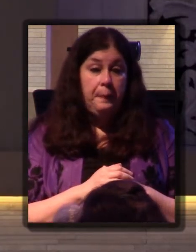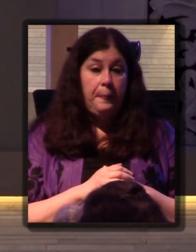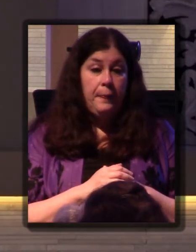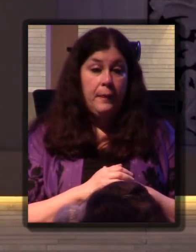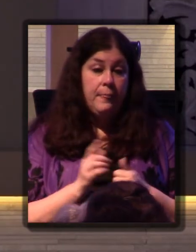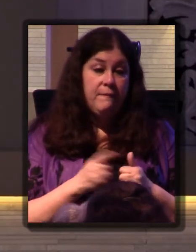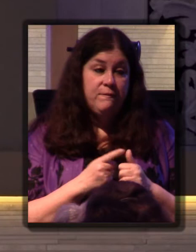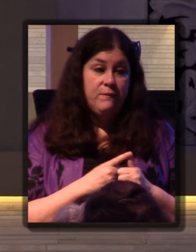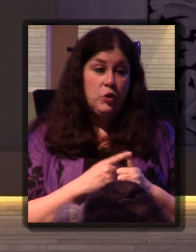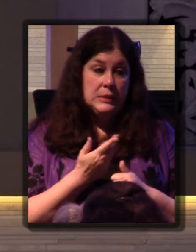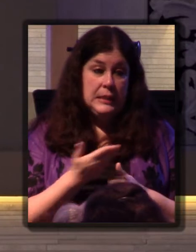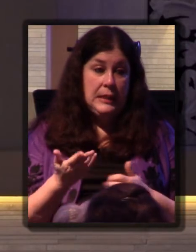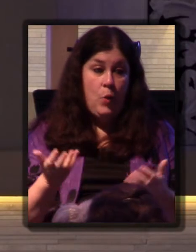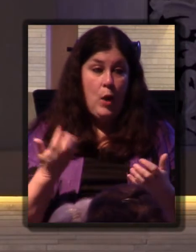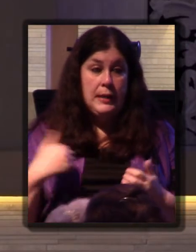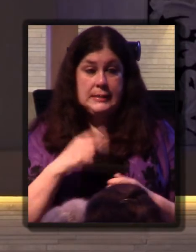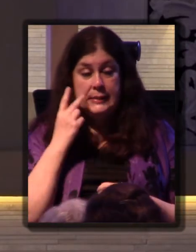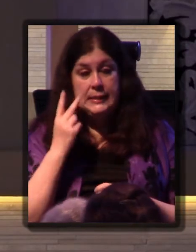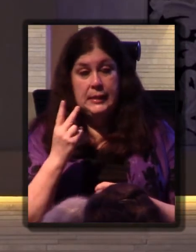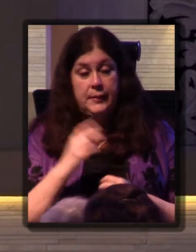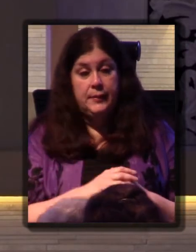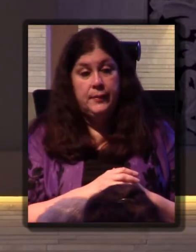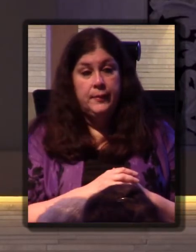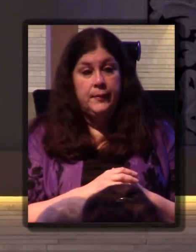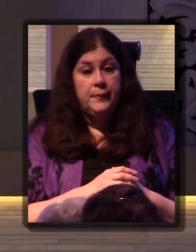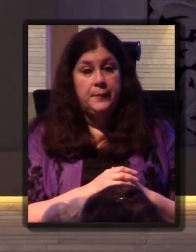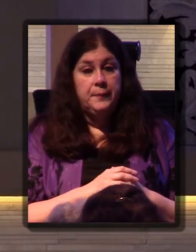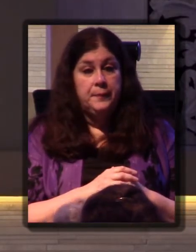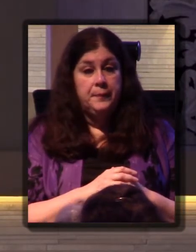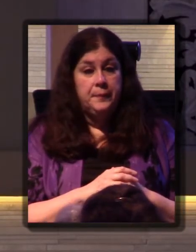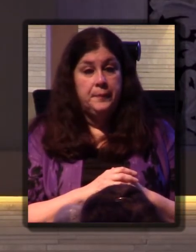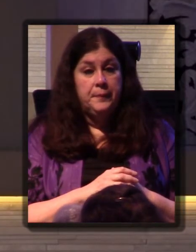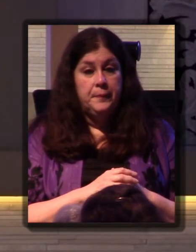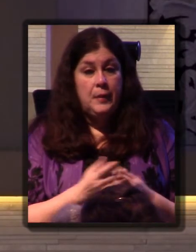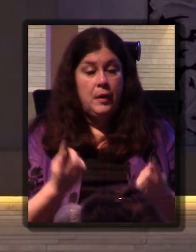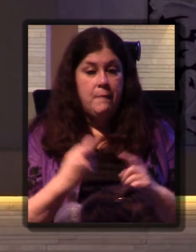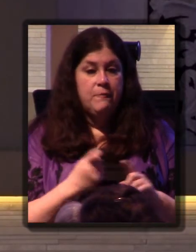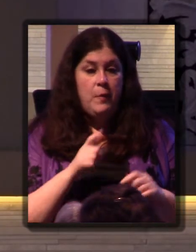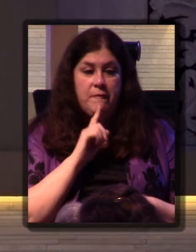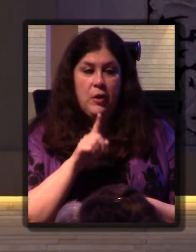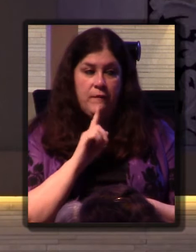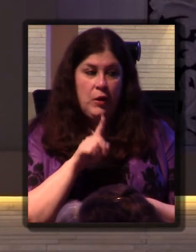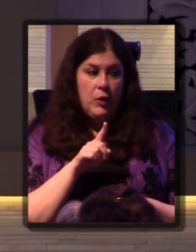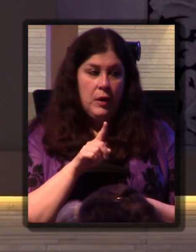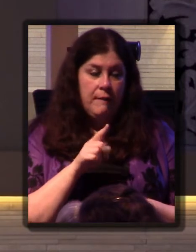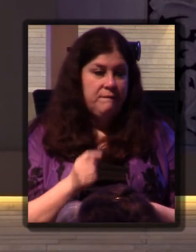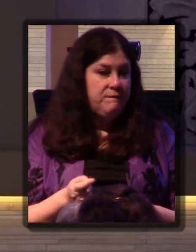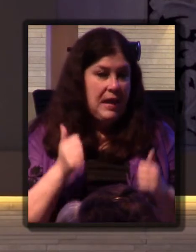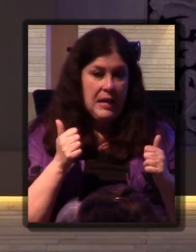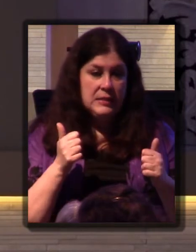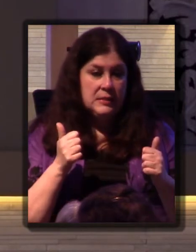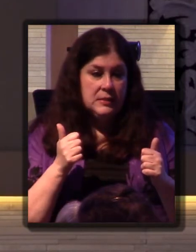look the right way. And the first thing that I want us to see is going to come from a very,